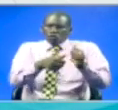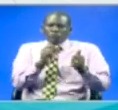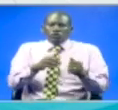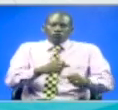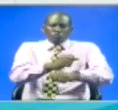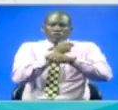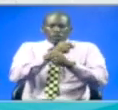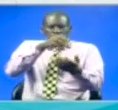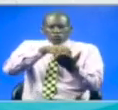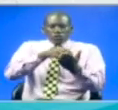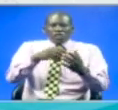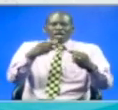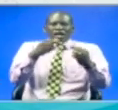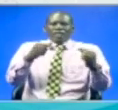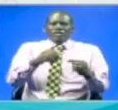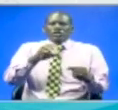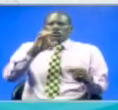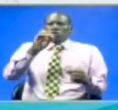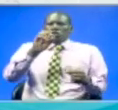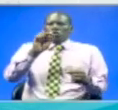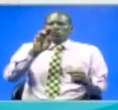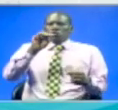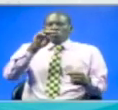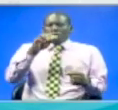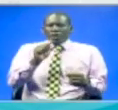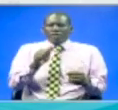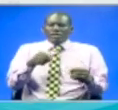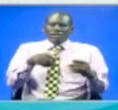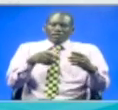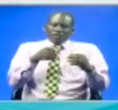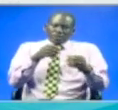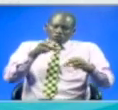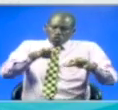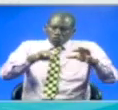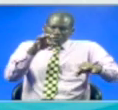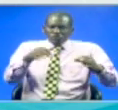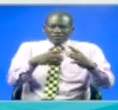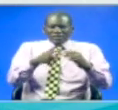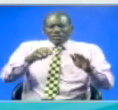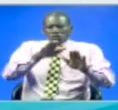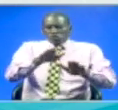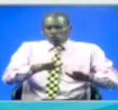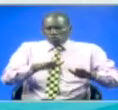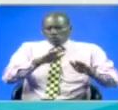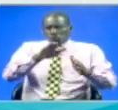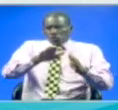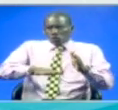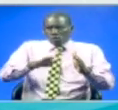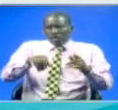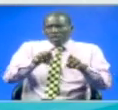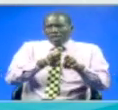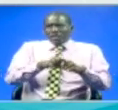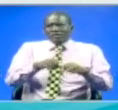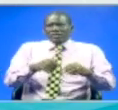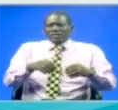legislator, Dr. Paul Otuoma. Well, it was a slow start to the exercise amid drama and a good dose of dirty tricks,